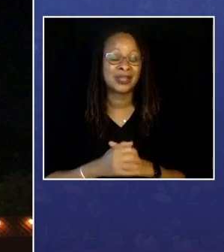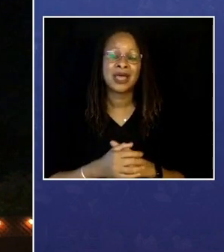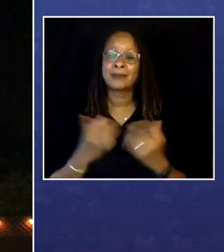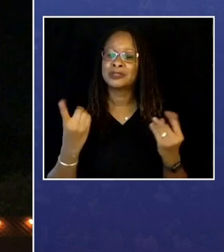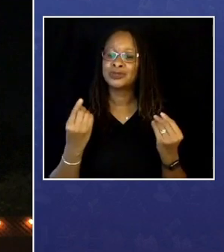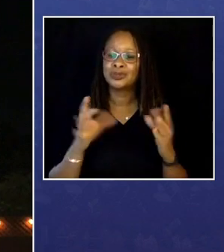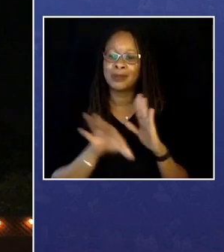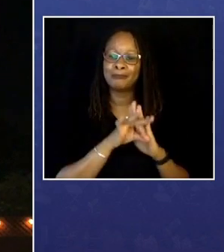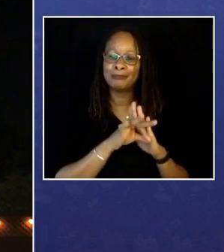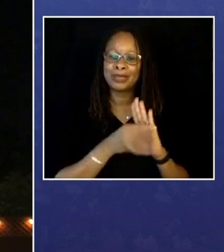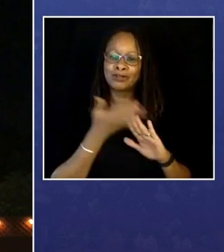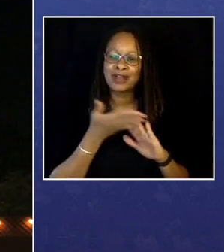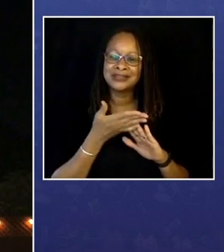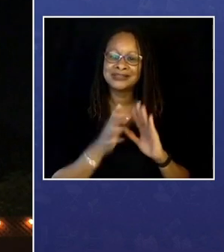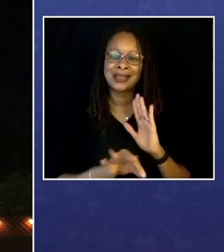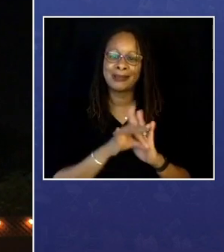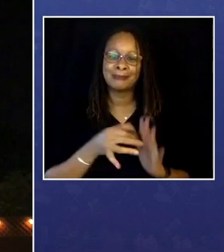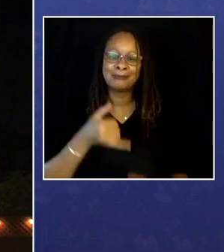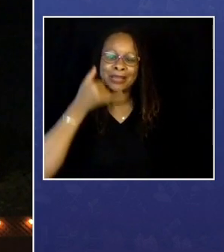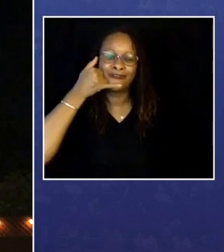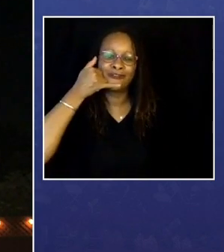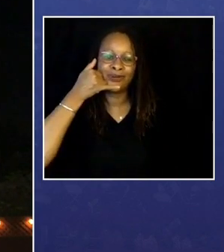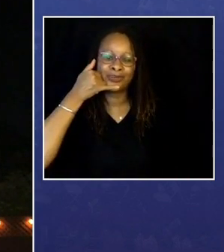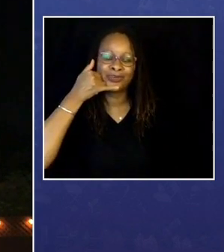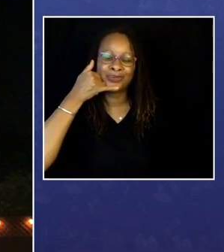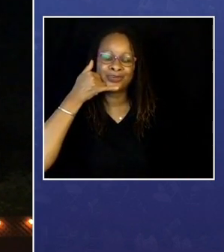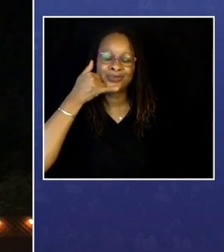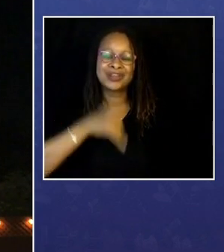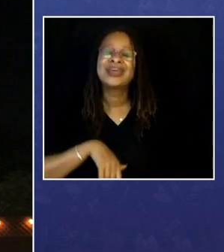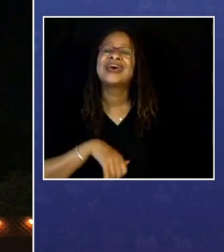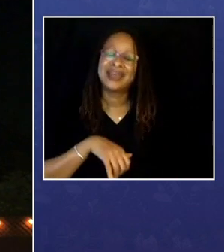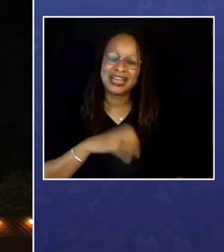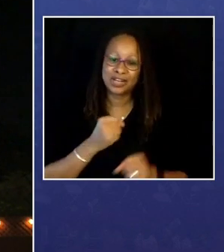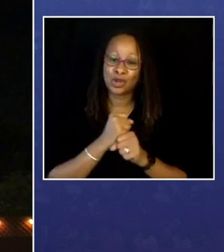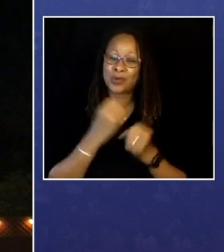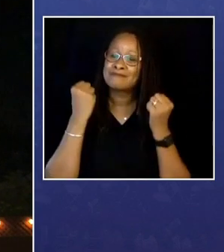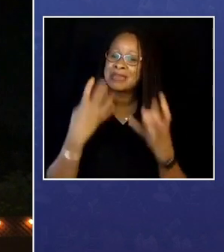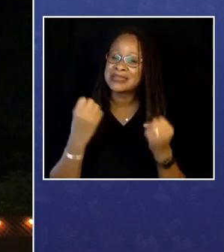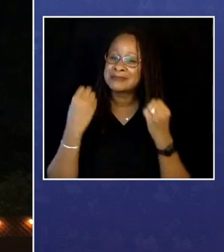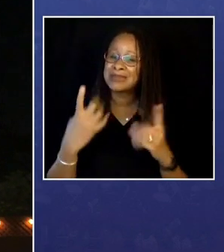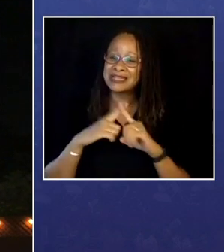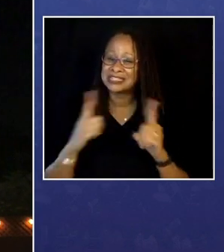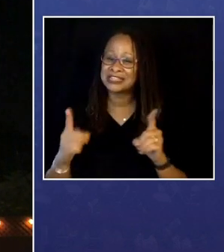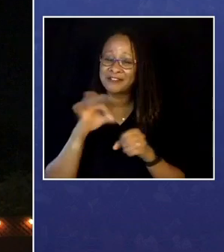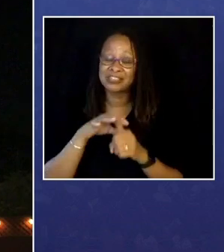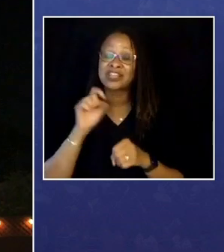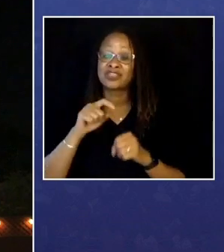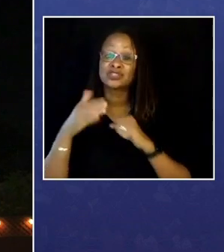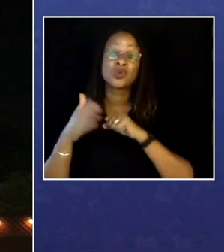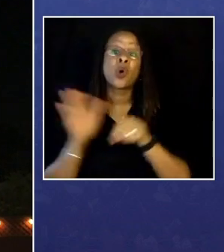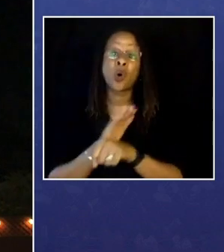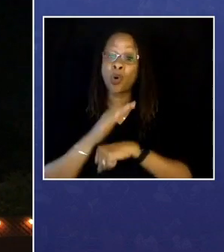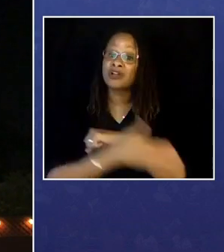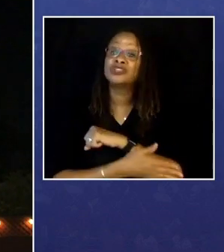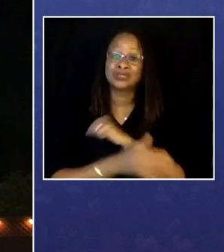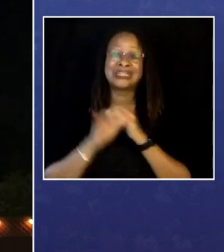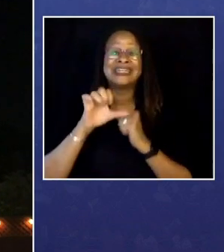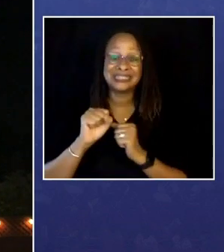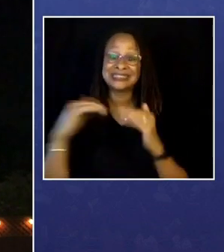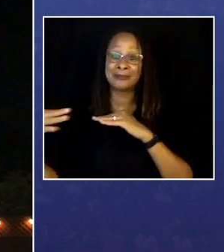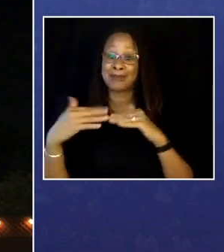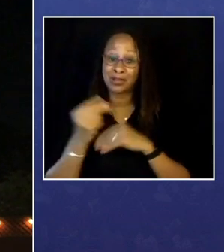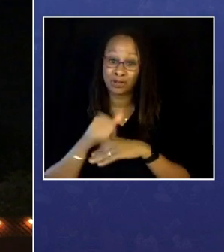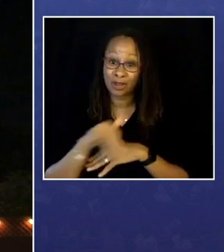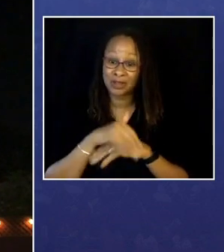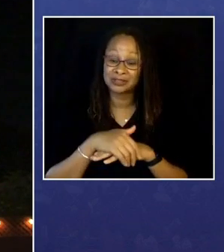have to do is pick a race and pick up the phone. In a year with thousands of crucial elections, this whole country is a battleground.